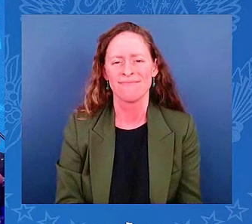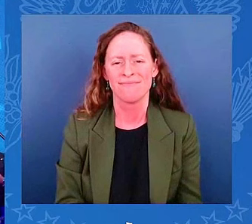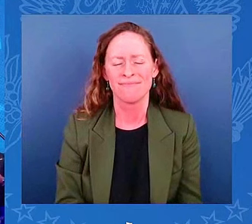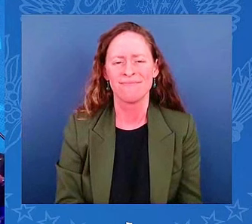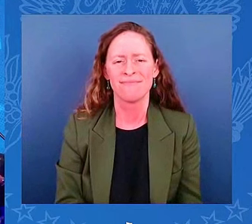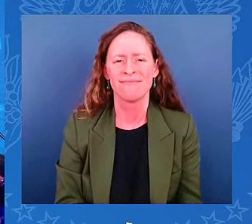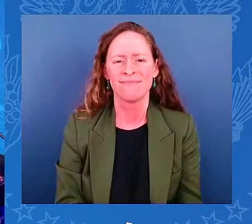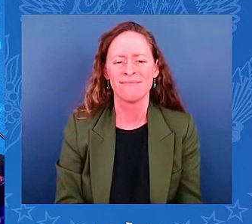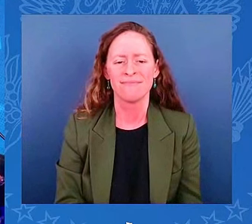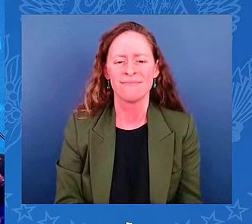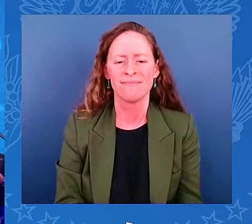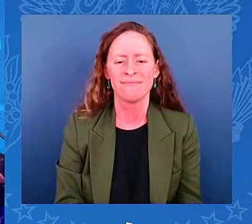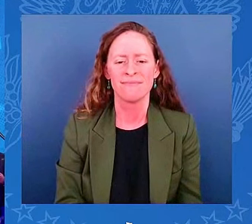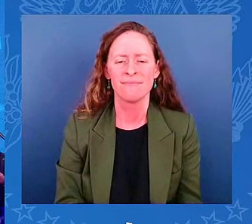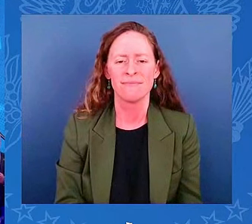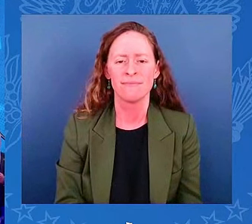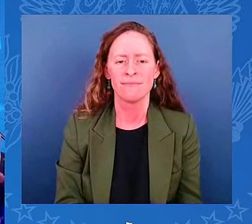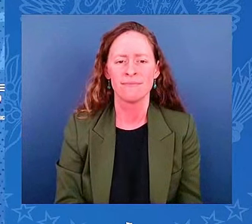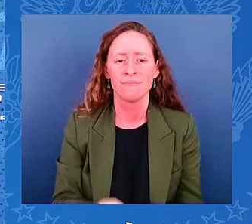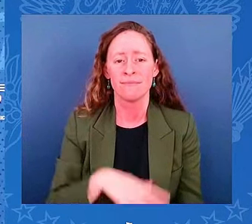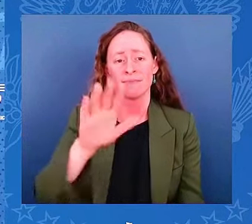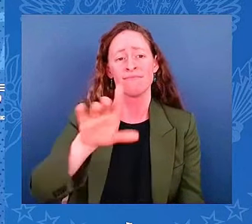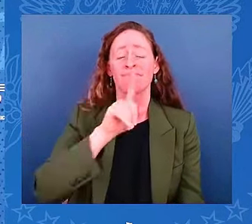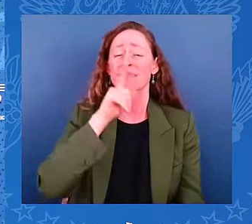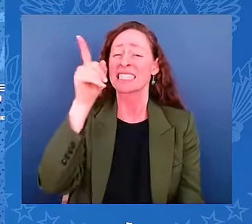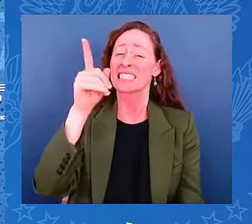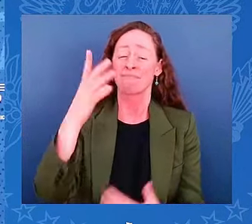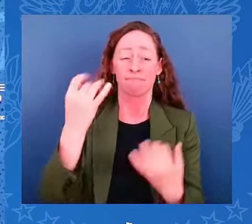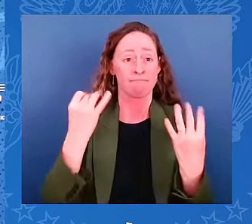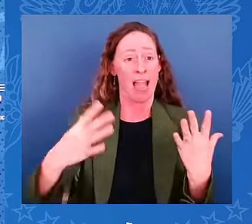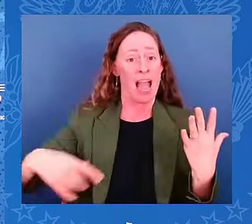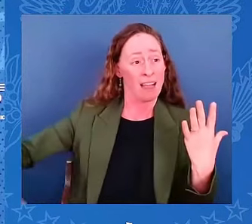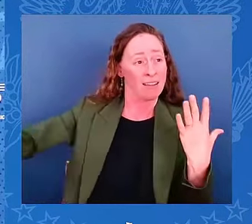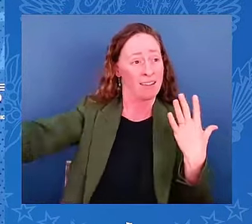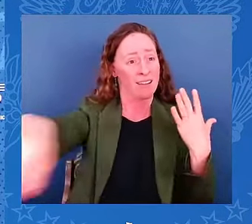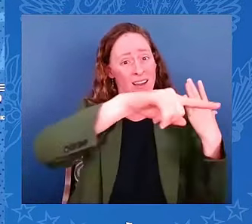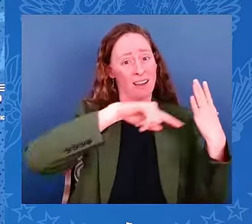we all agree, we are not finished.